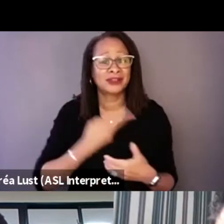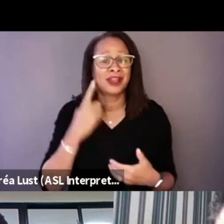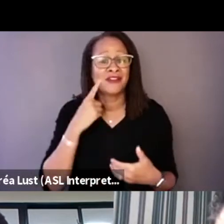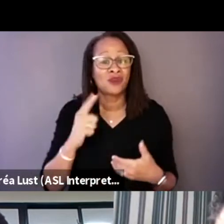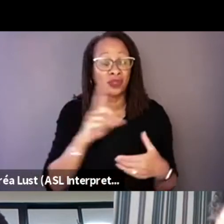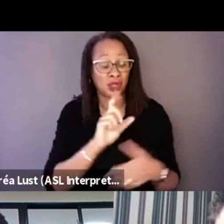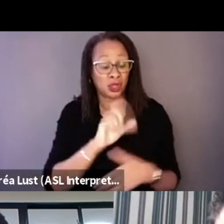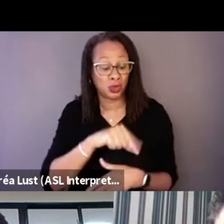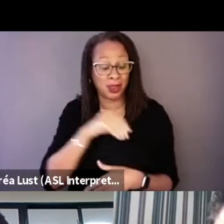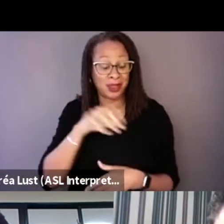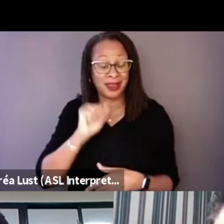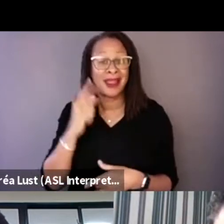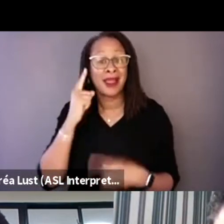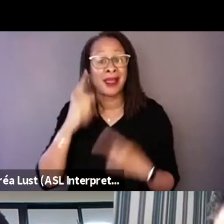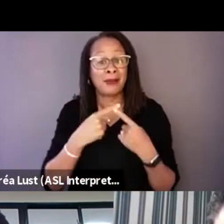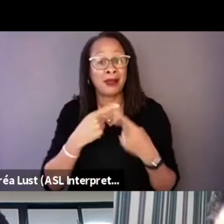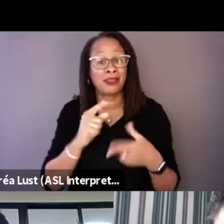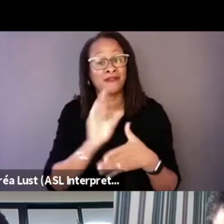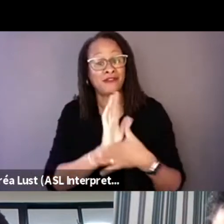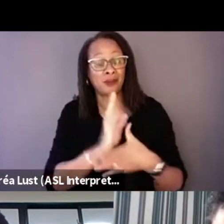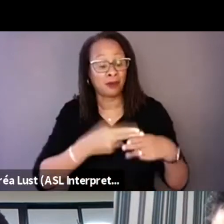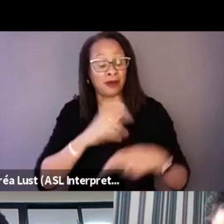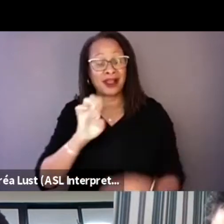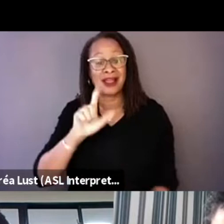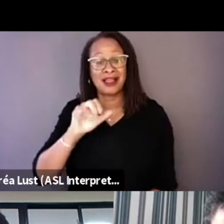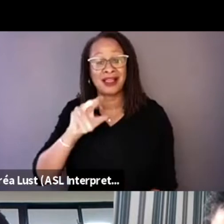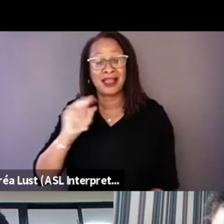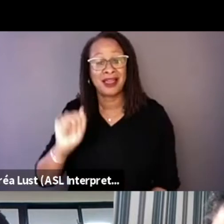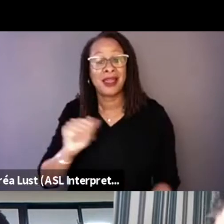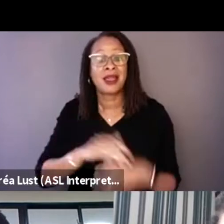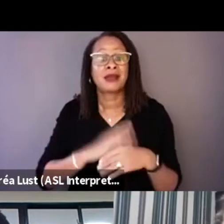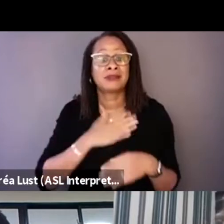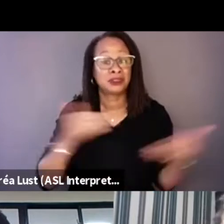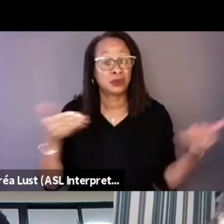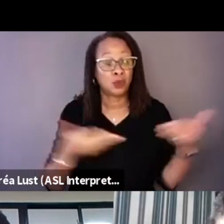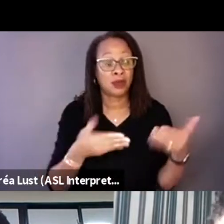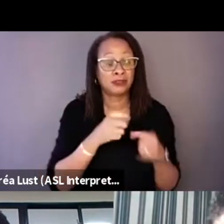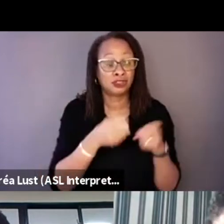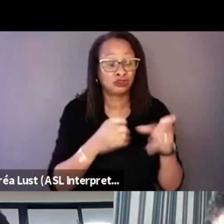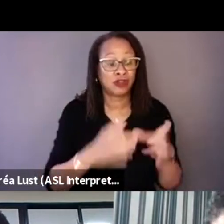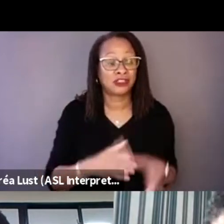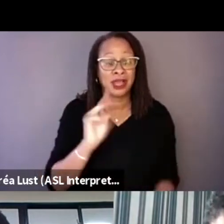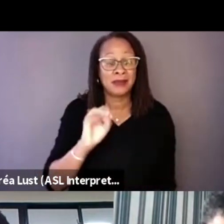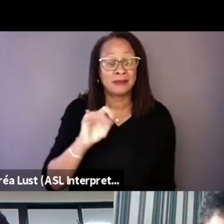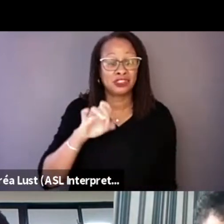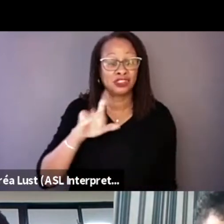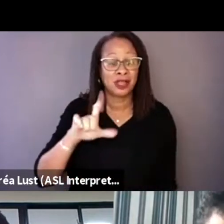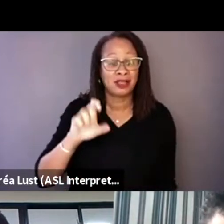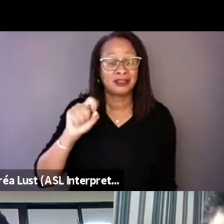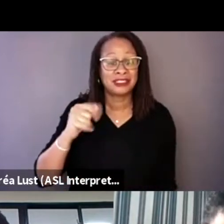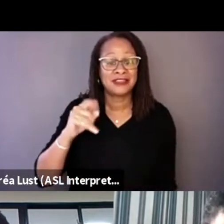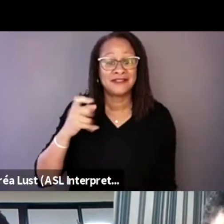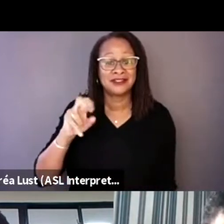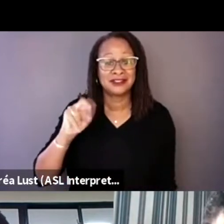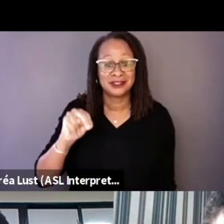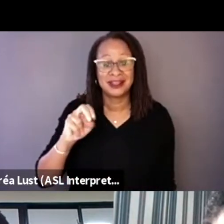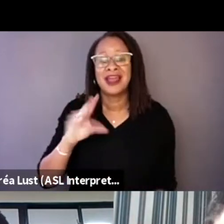Elena. And please join me in welcoming our director, Michèle Stephenson, and our star, Elena herself, Elena Lorak. Hello.